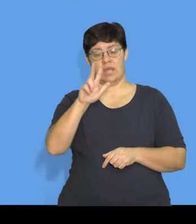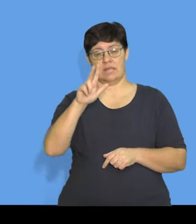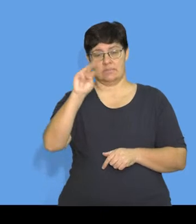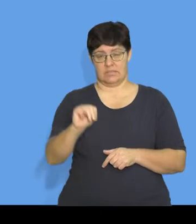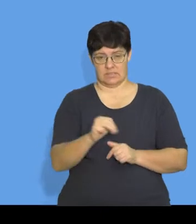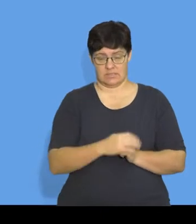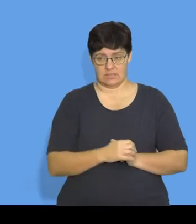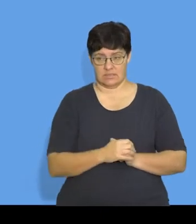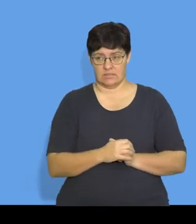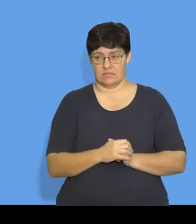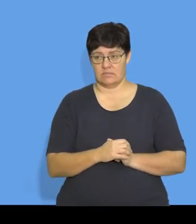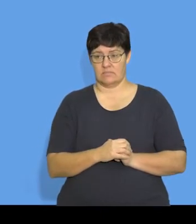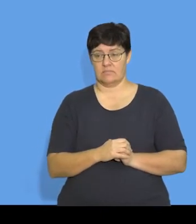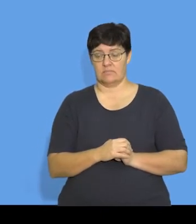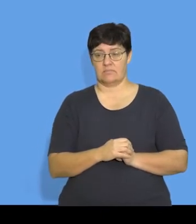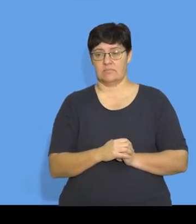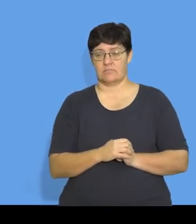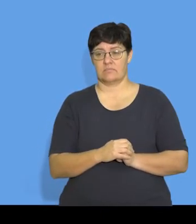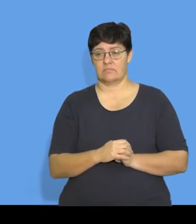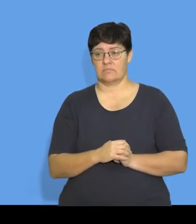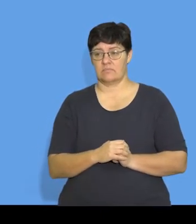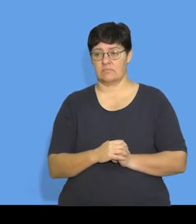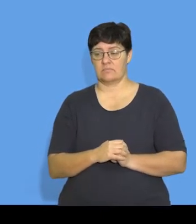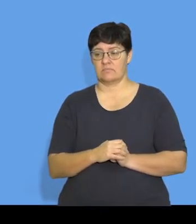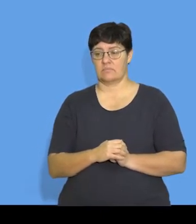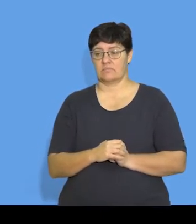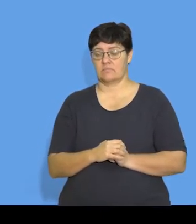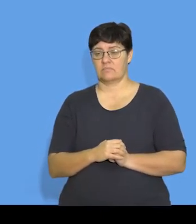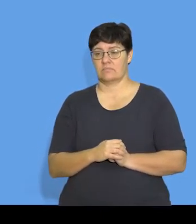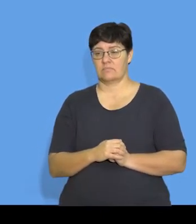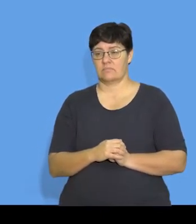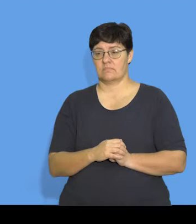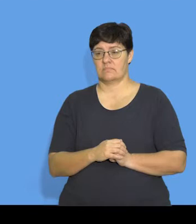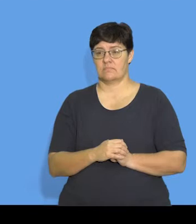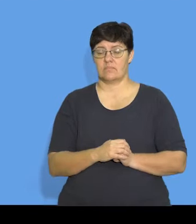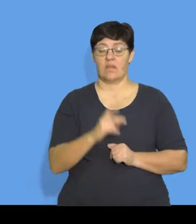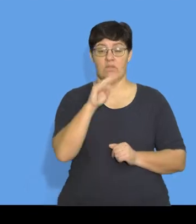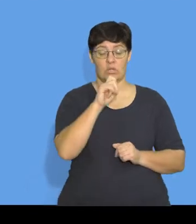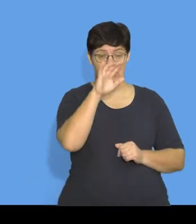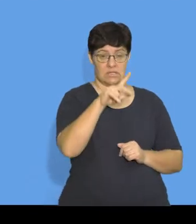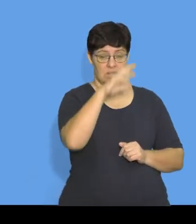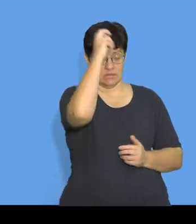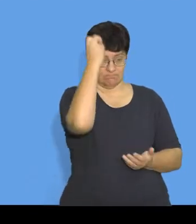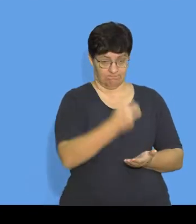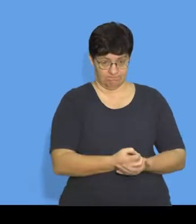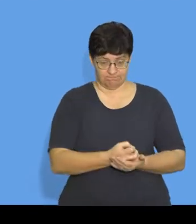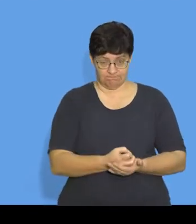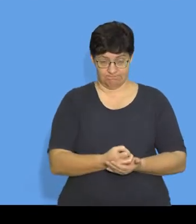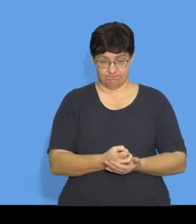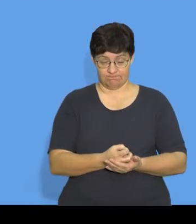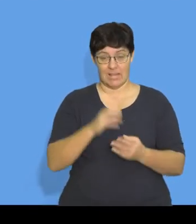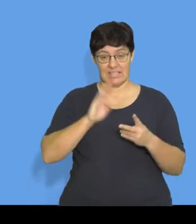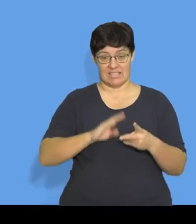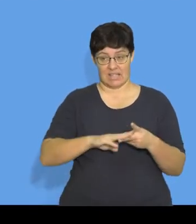okay? We want the velocity when it hits the floor for the second time, so